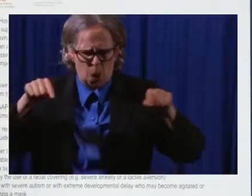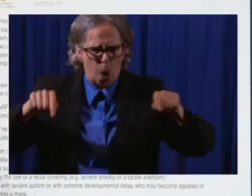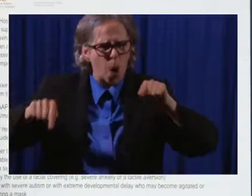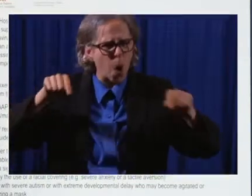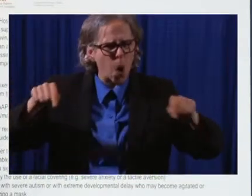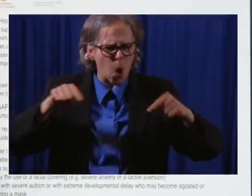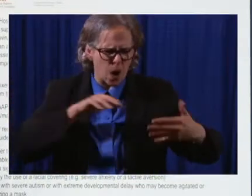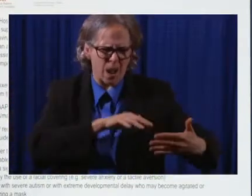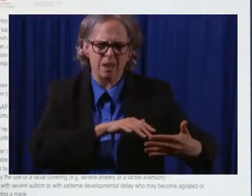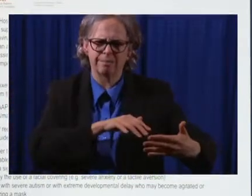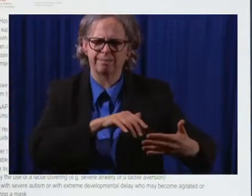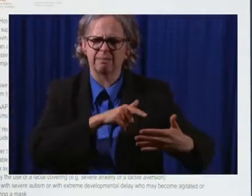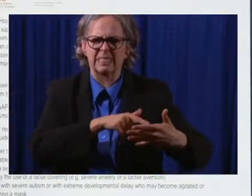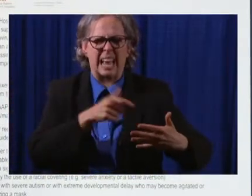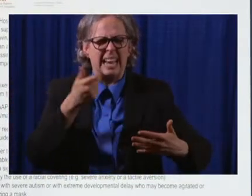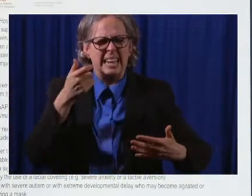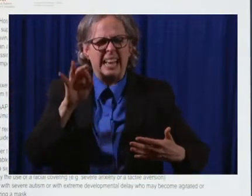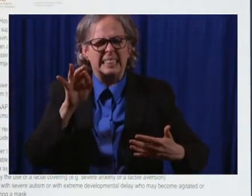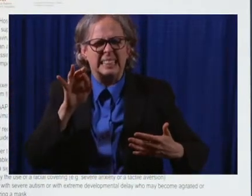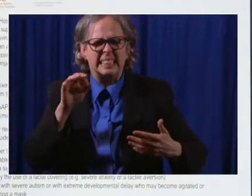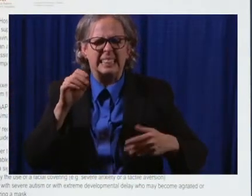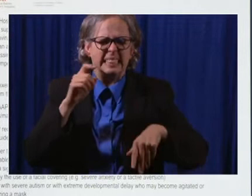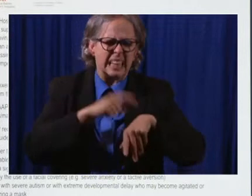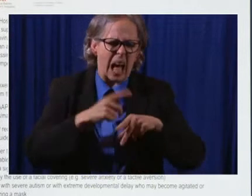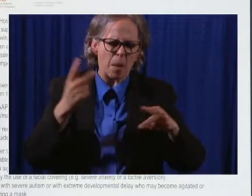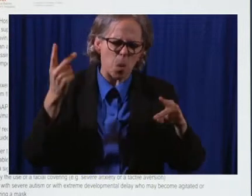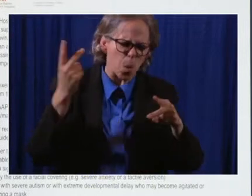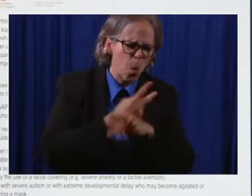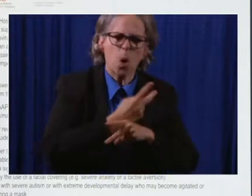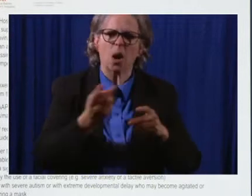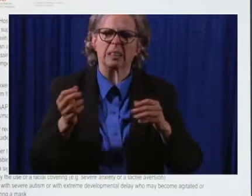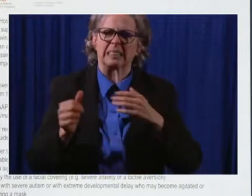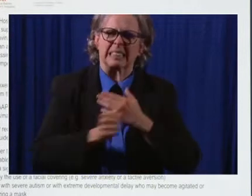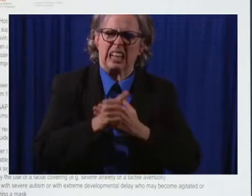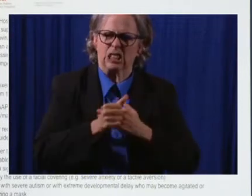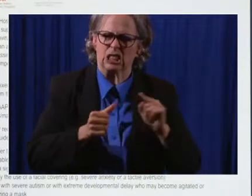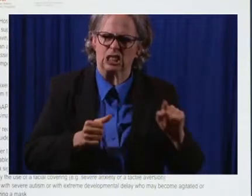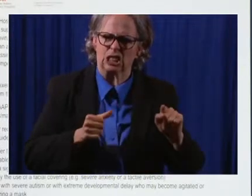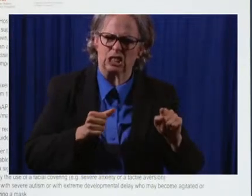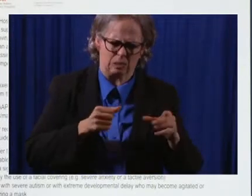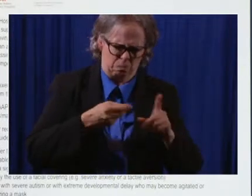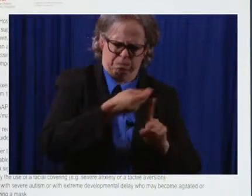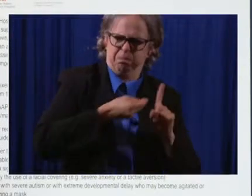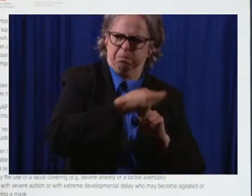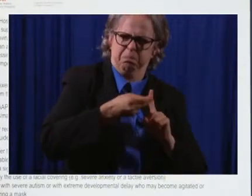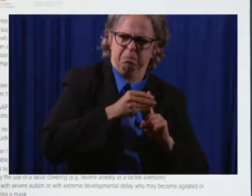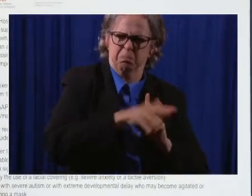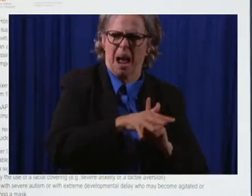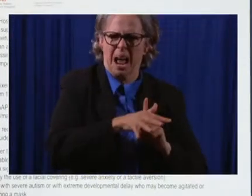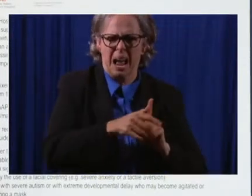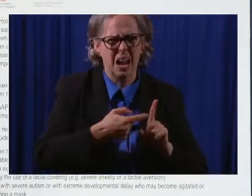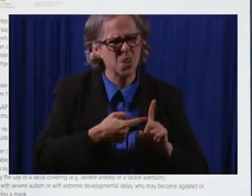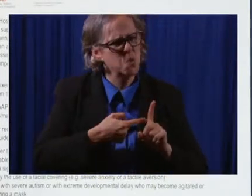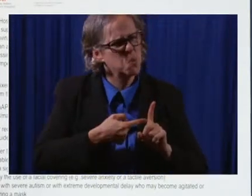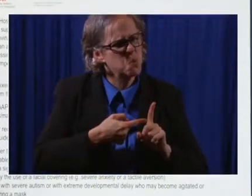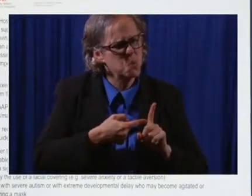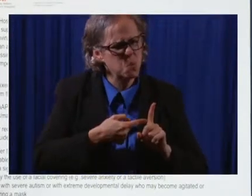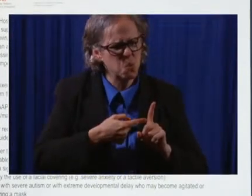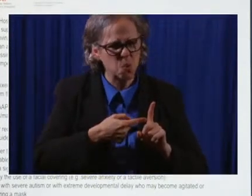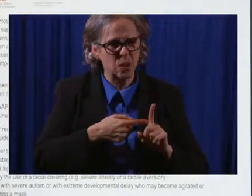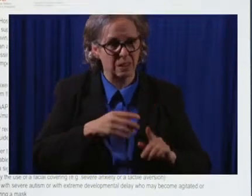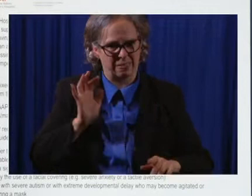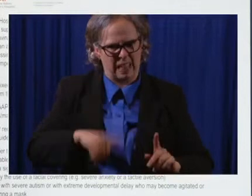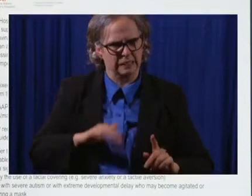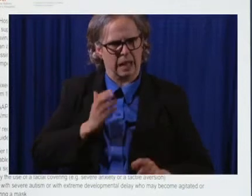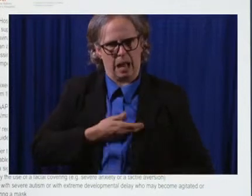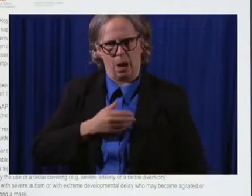than outside. And so that's a part of reality that we can have an impact. But